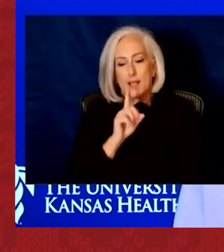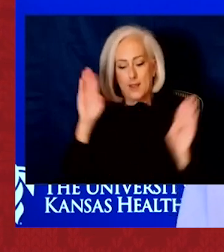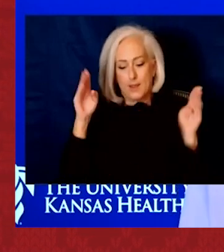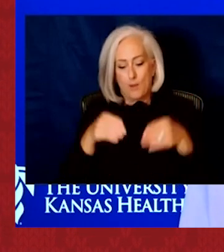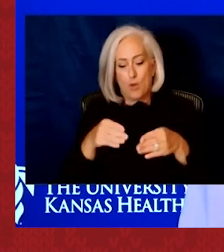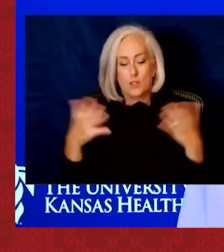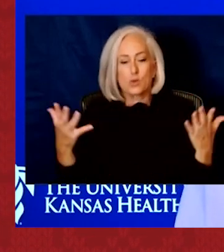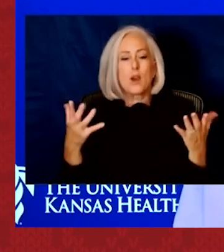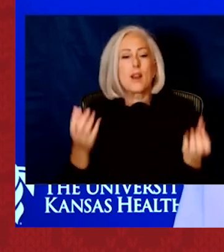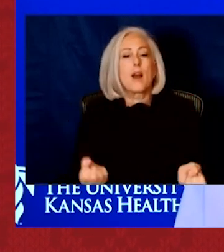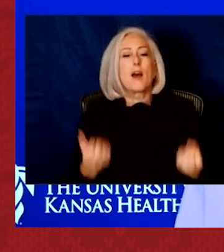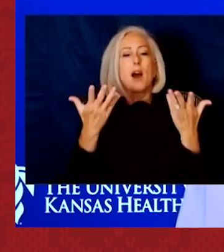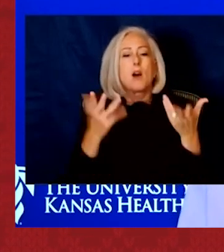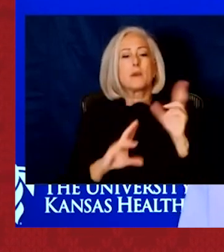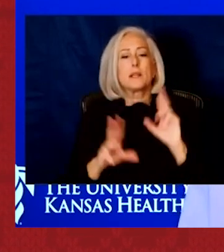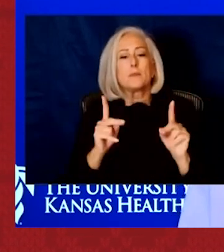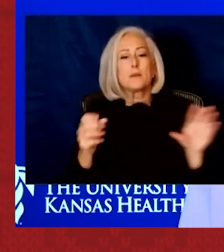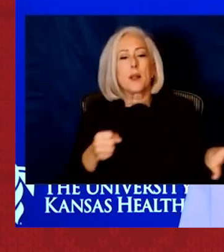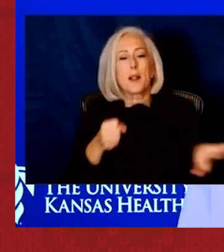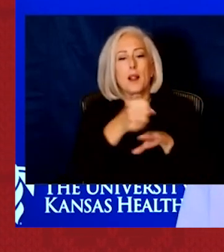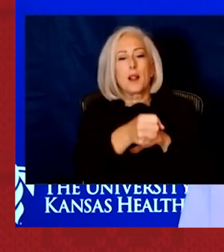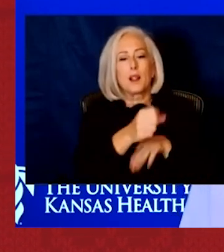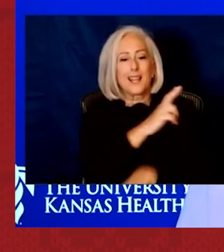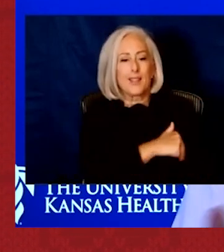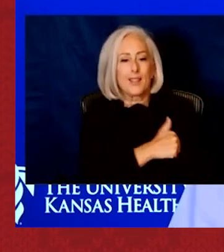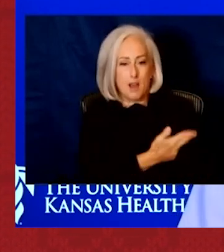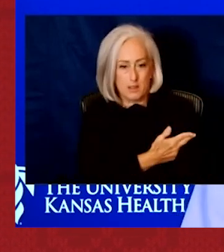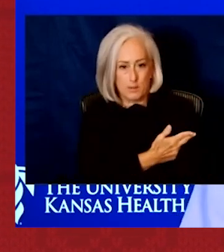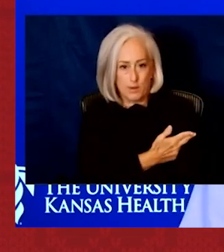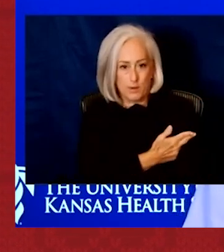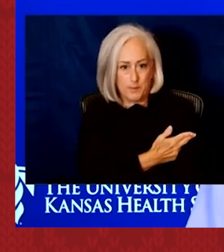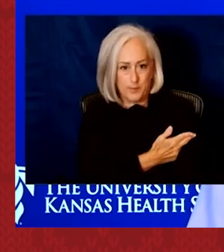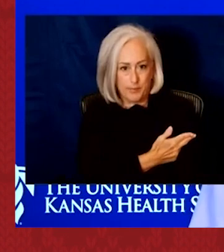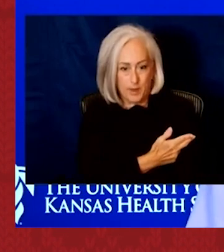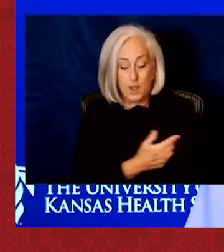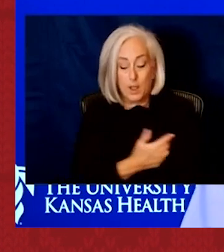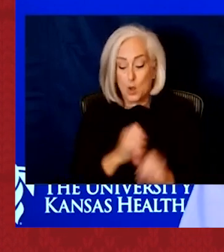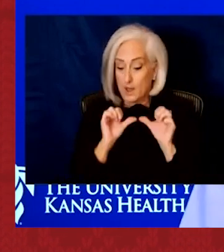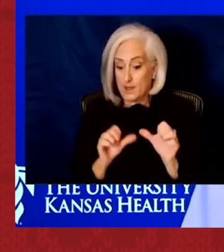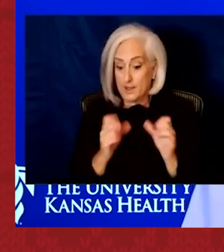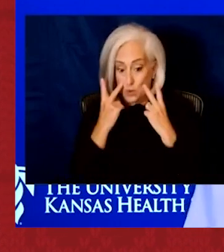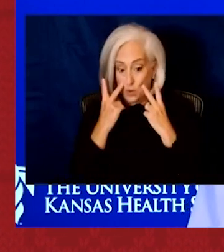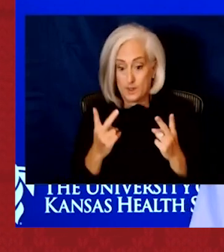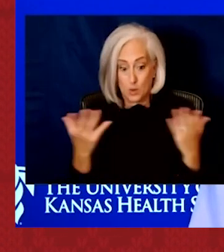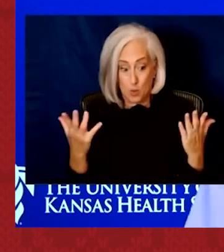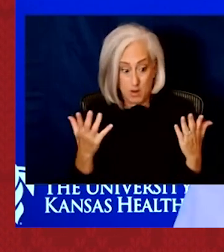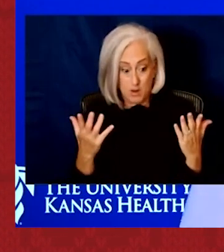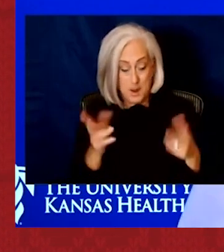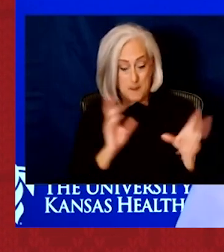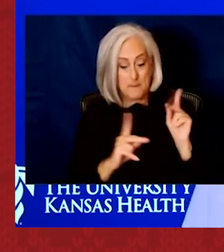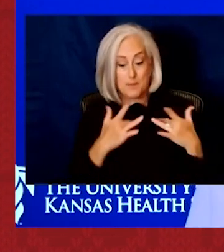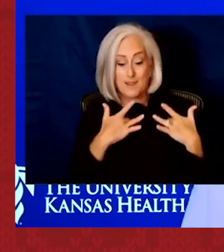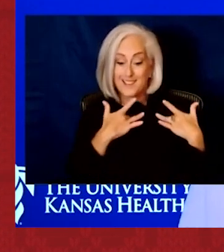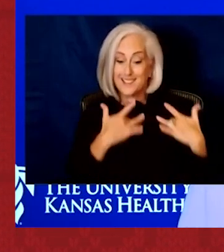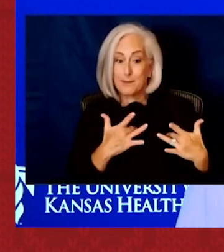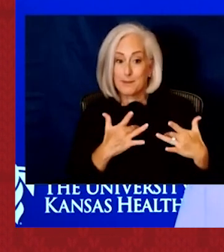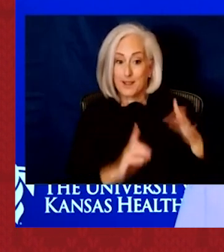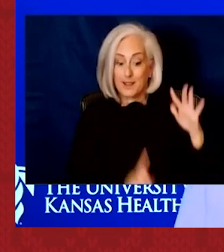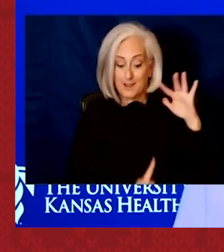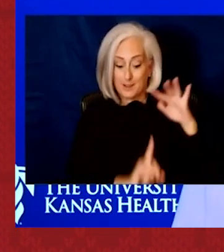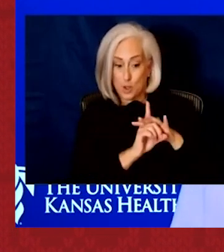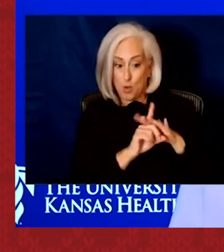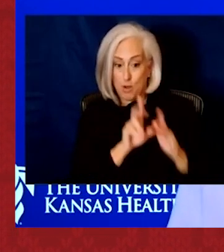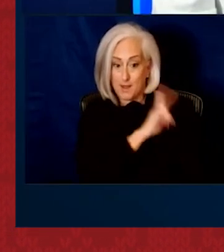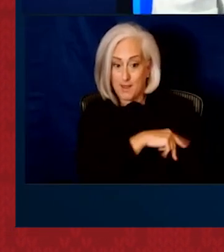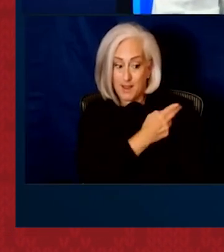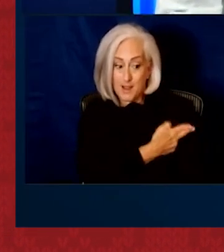we are continuing to see is those people that are hospitalized are either unvaccinated, partially vaccinated, or not up to date with their vaccine. Or just so